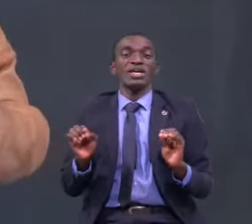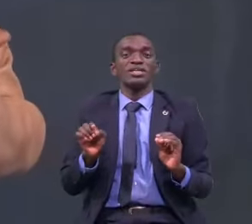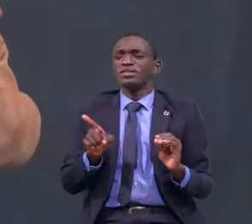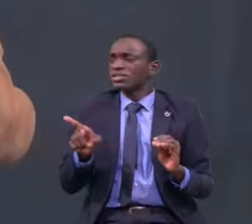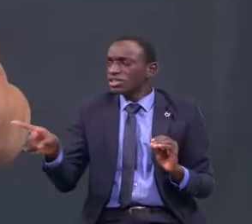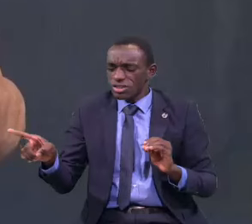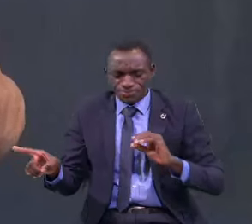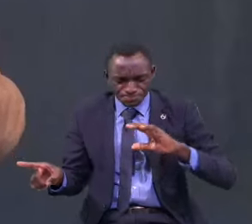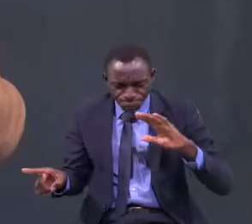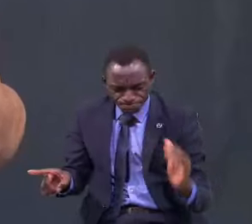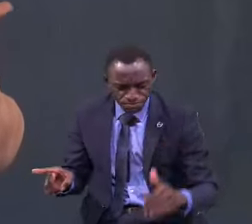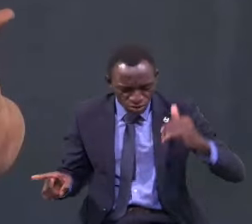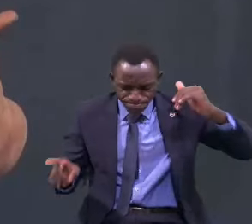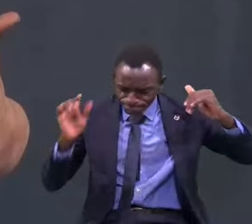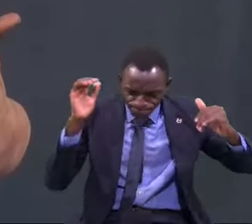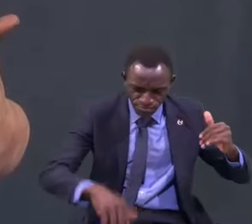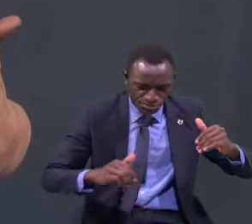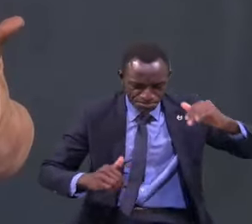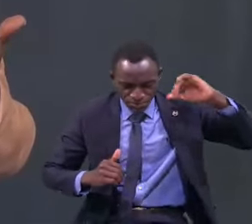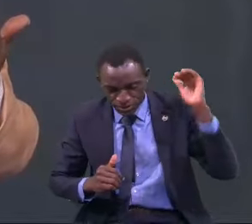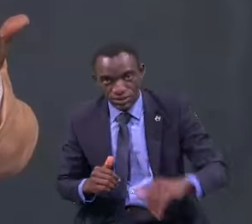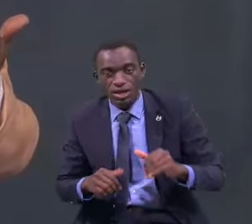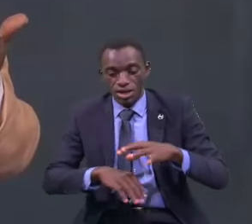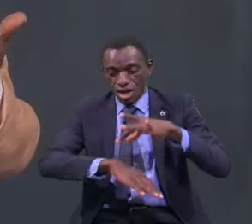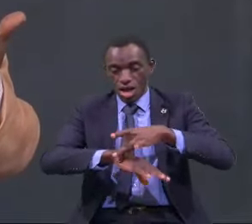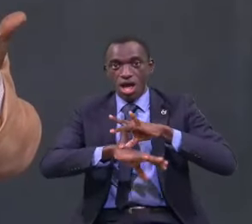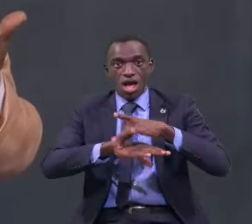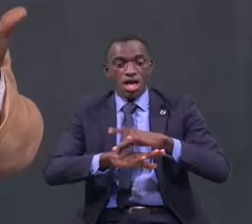to get the gold and the minerals?